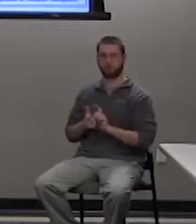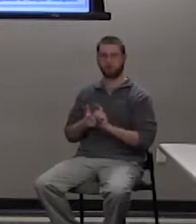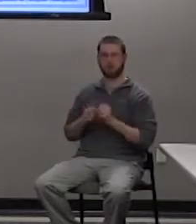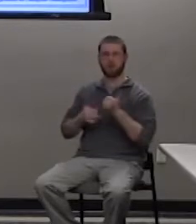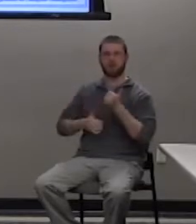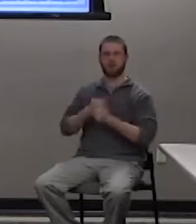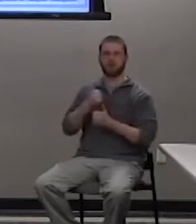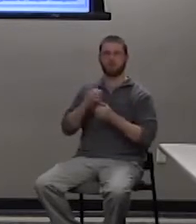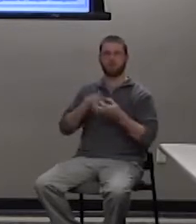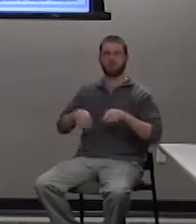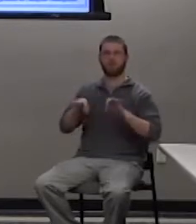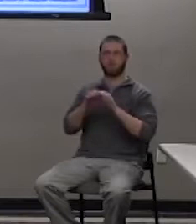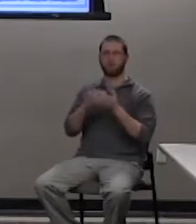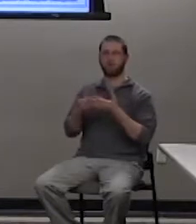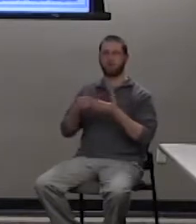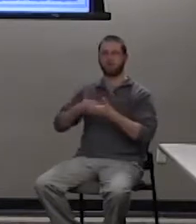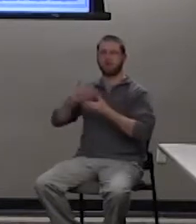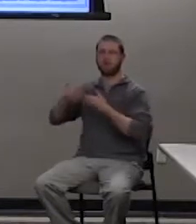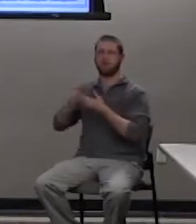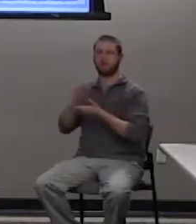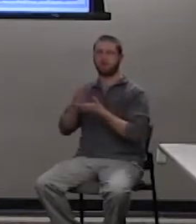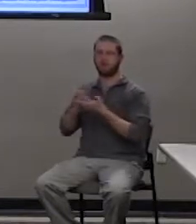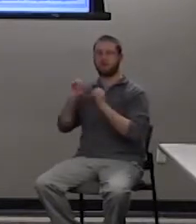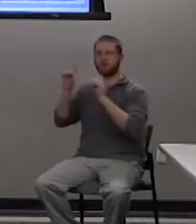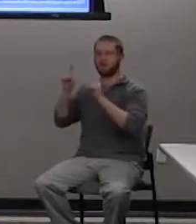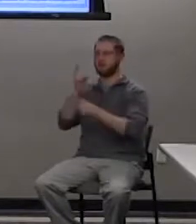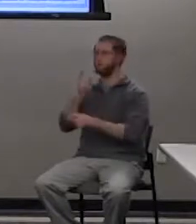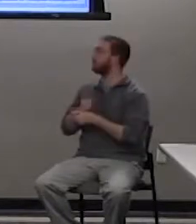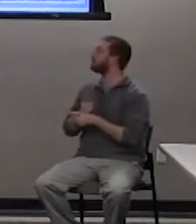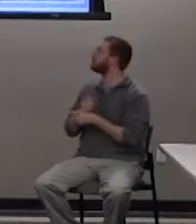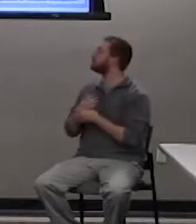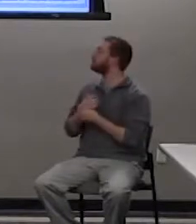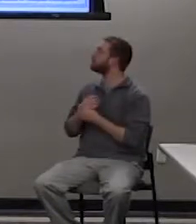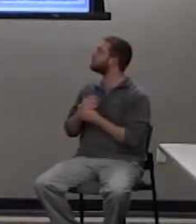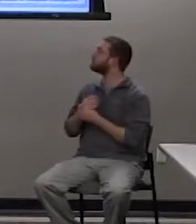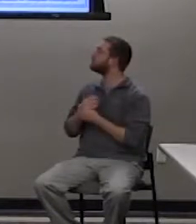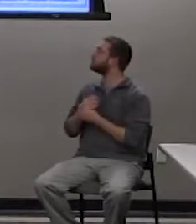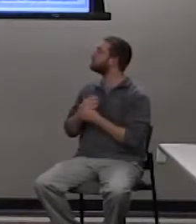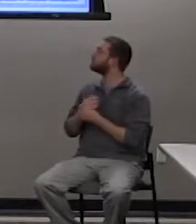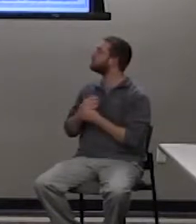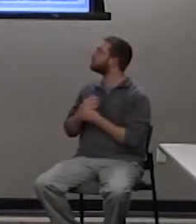pieces. The next question is about education. No. Oh, I'm sorry.